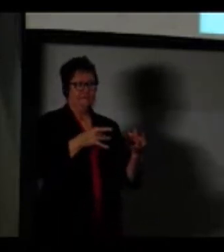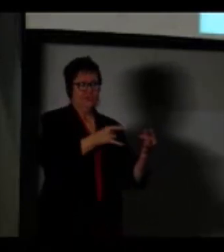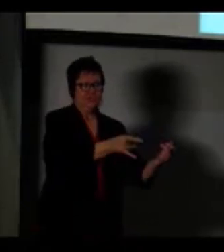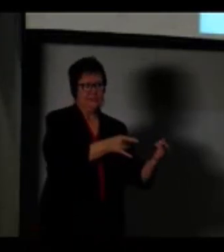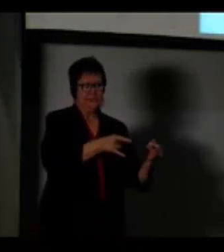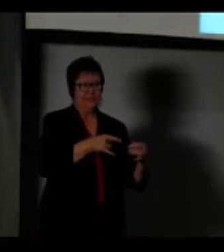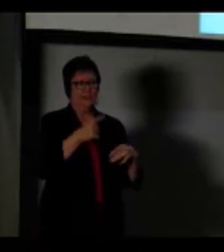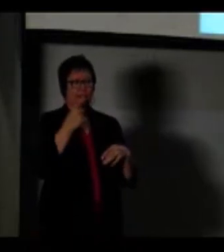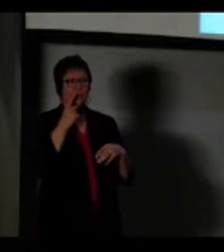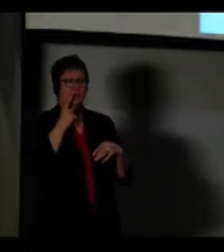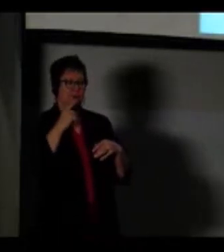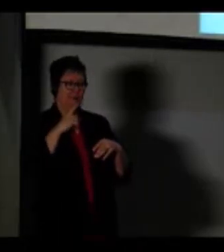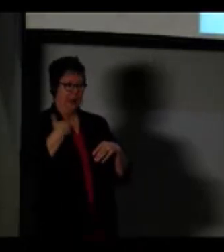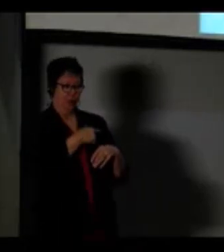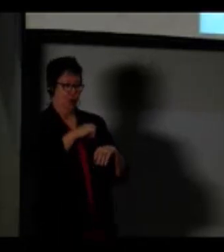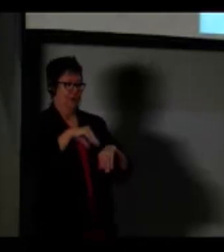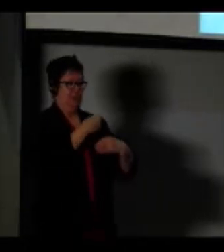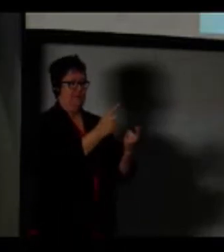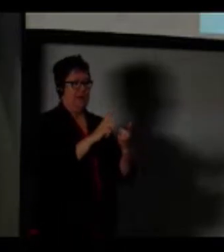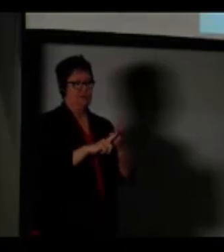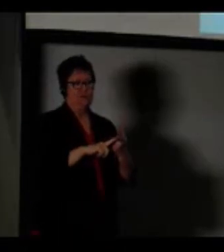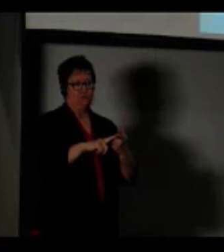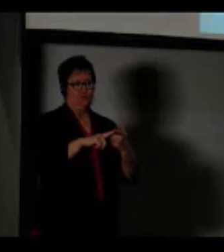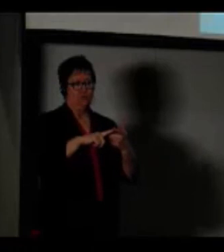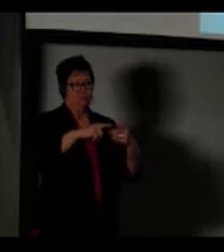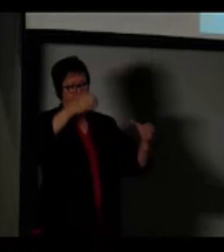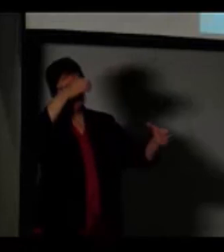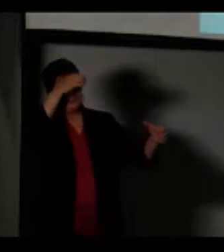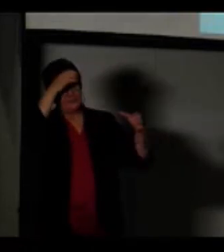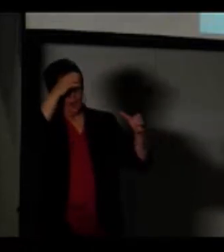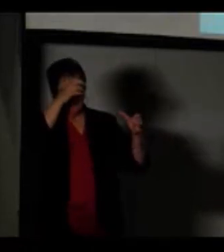communications that the BHL provides.